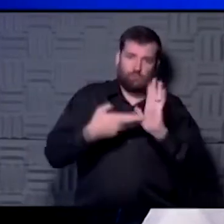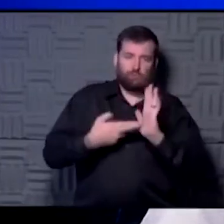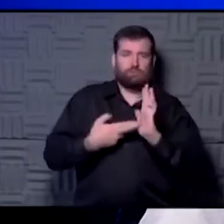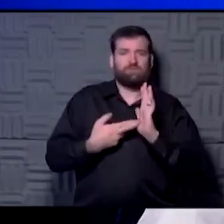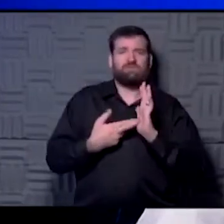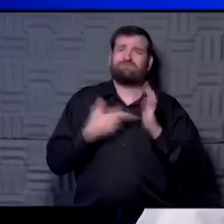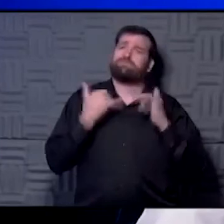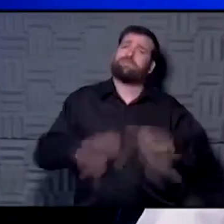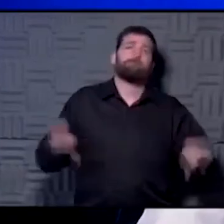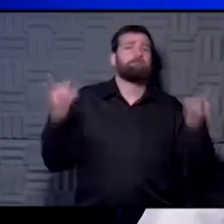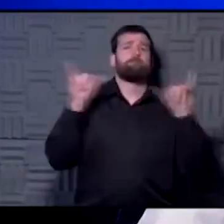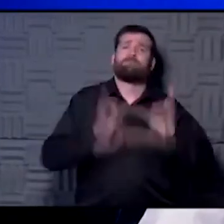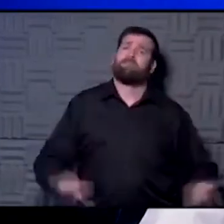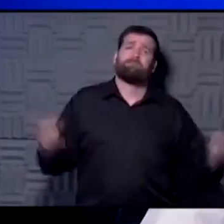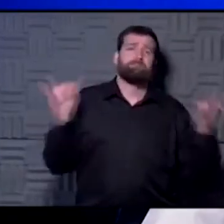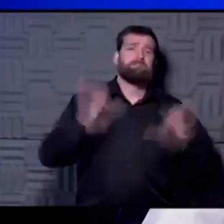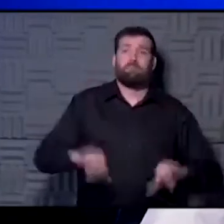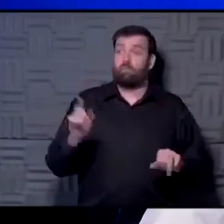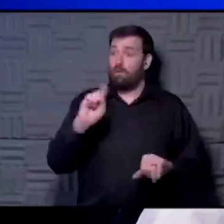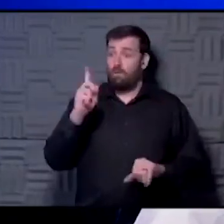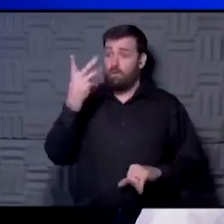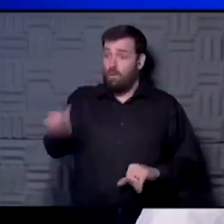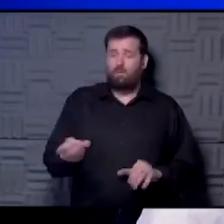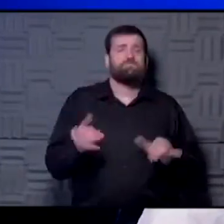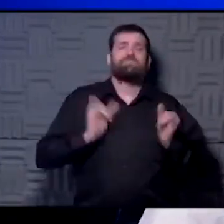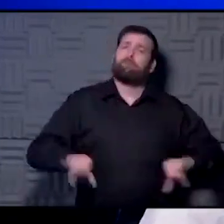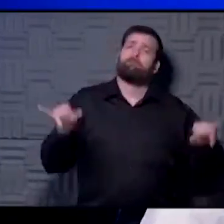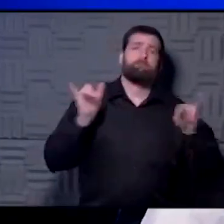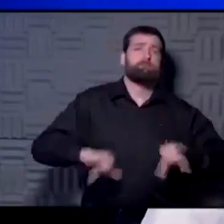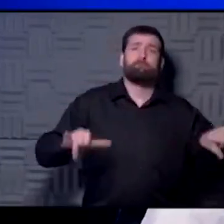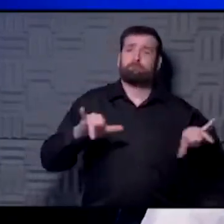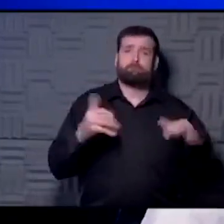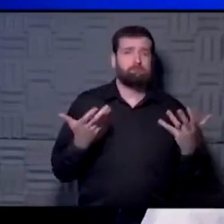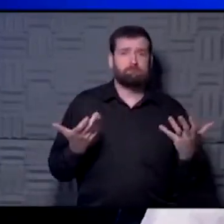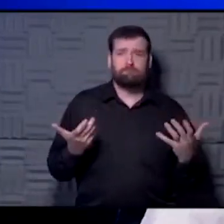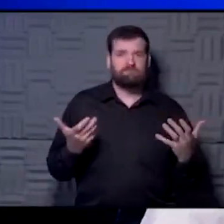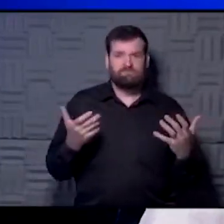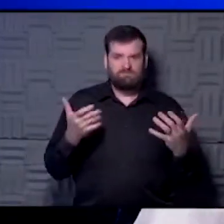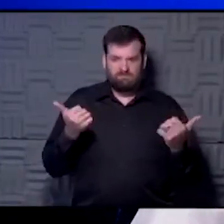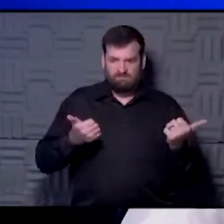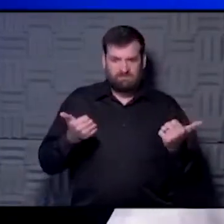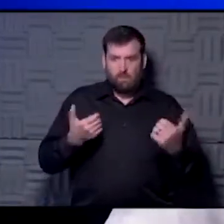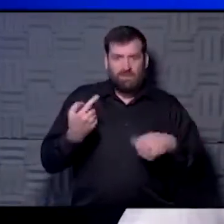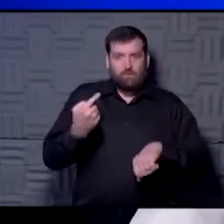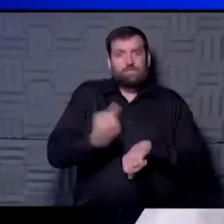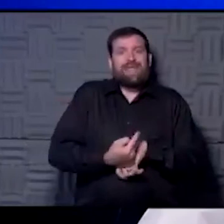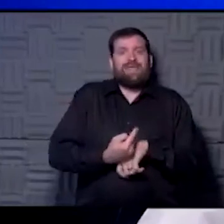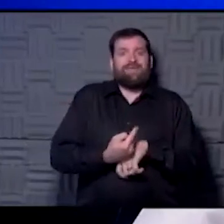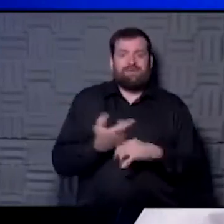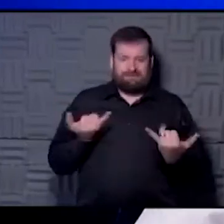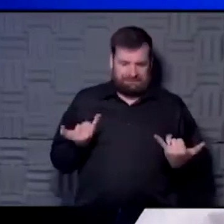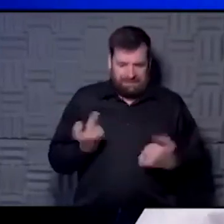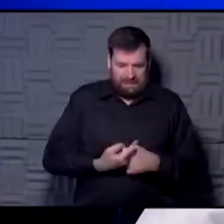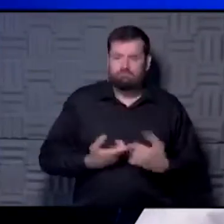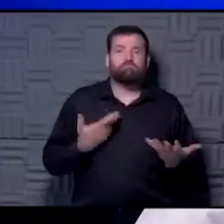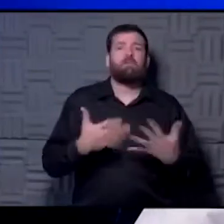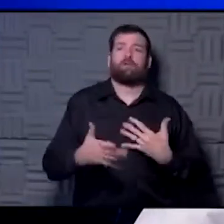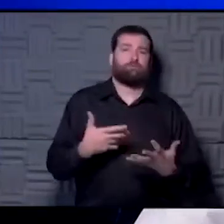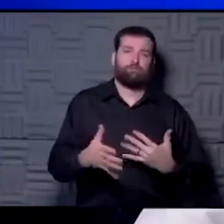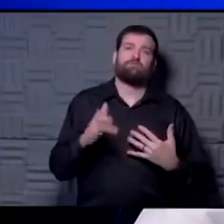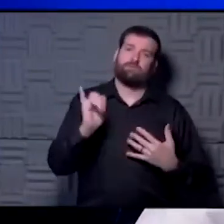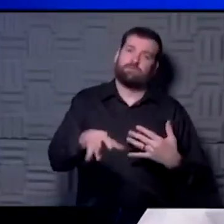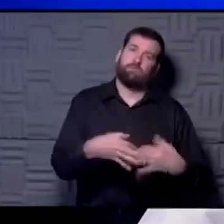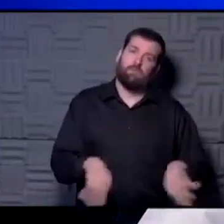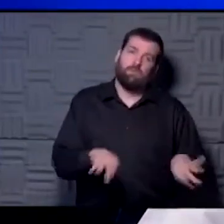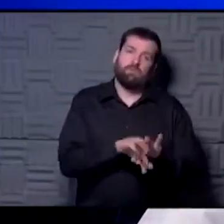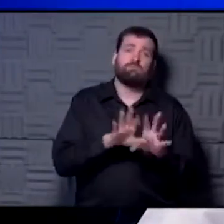you wherever you go, whatever party you're in, and whatever date it is on the calendar. That's what's important, because